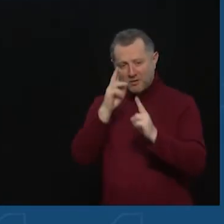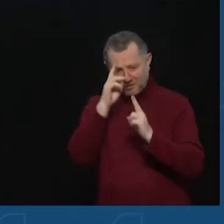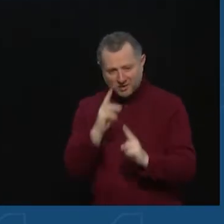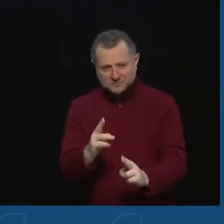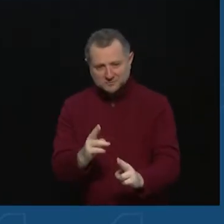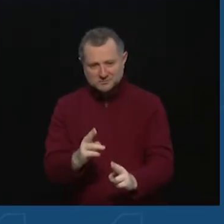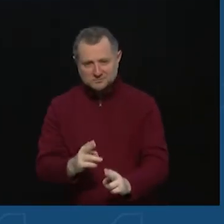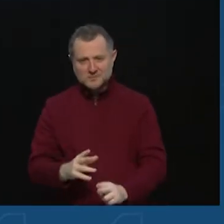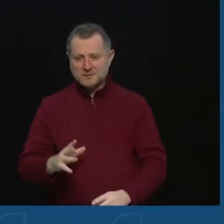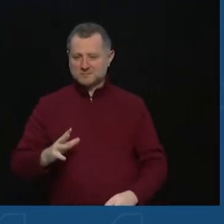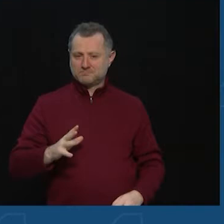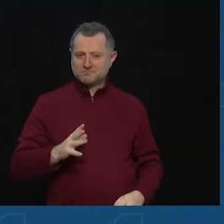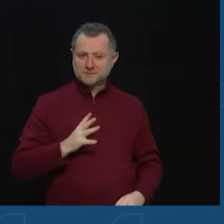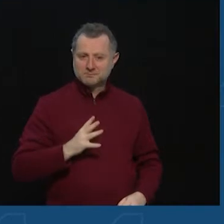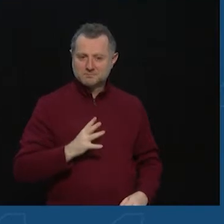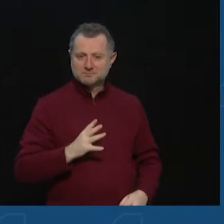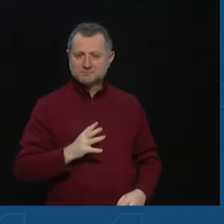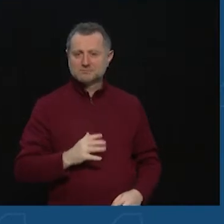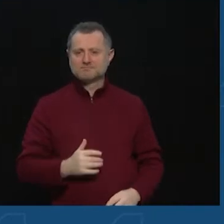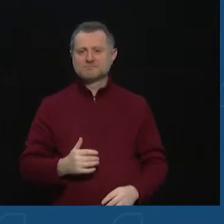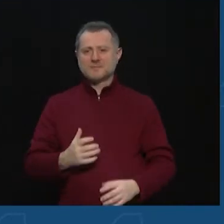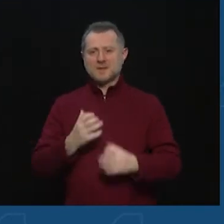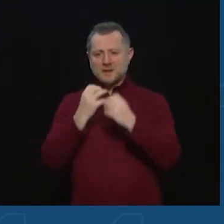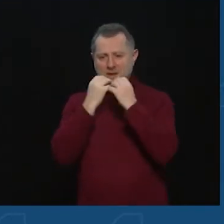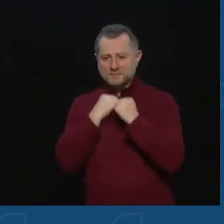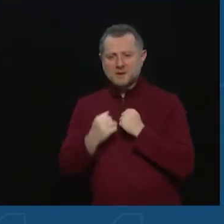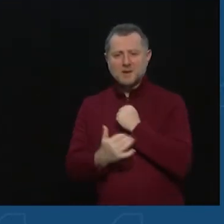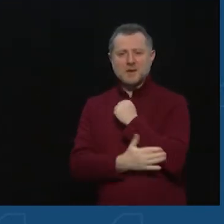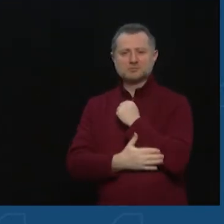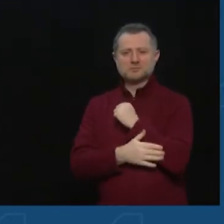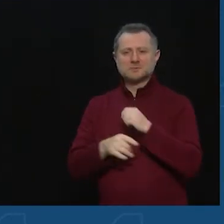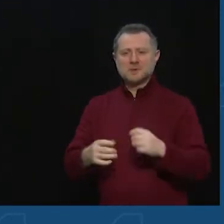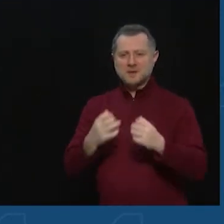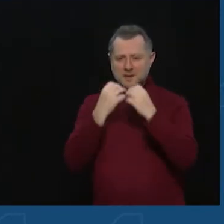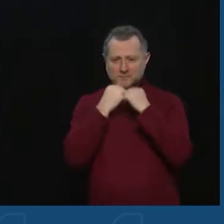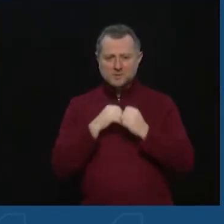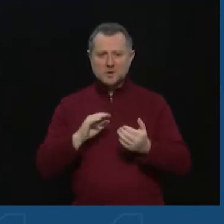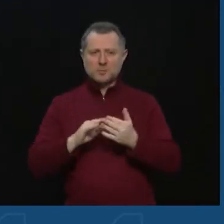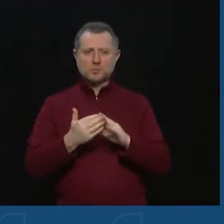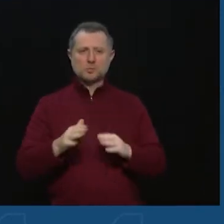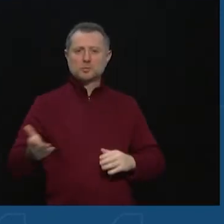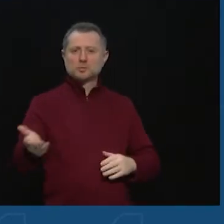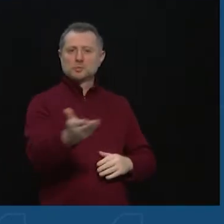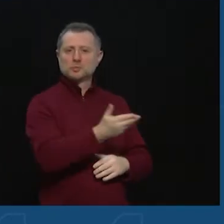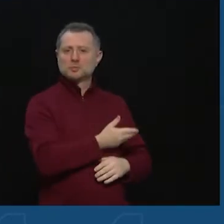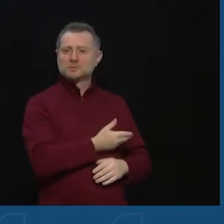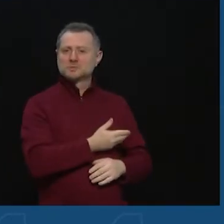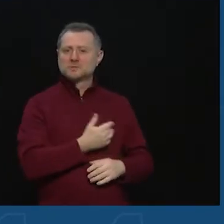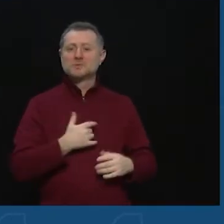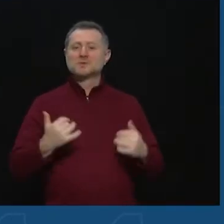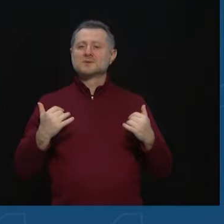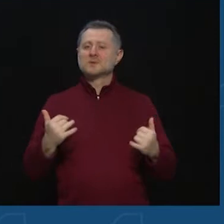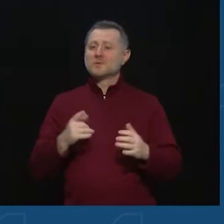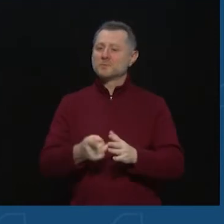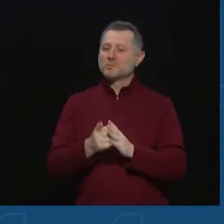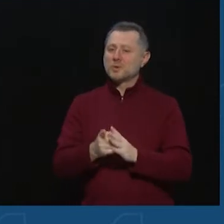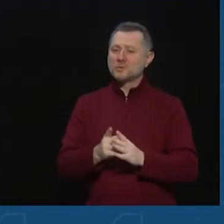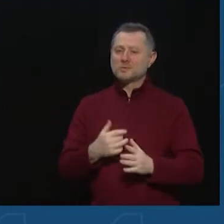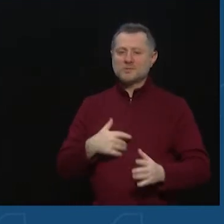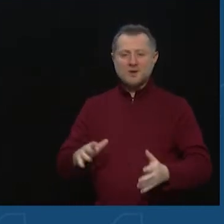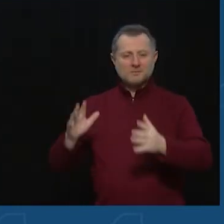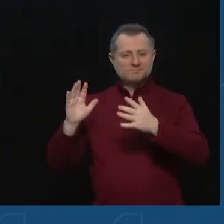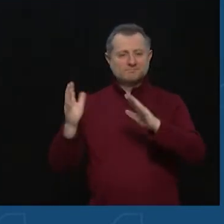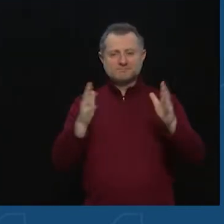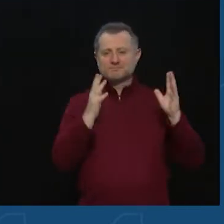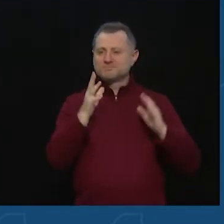decency and love of country and love of community. And so at this moment, I want to give a round of applause to parents and